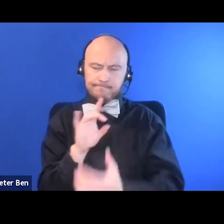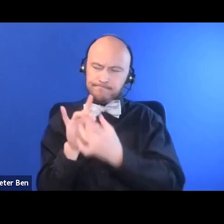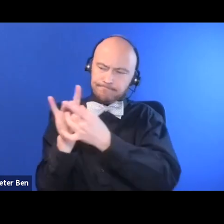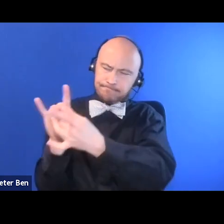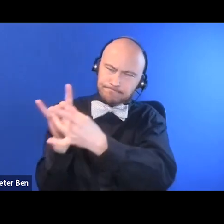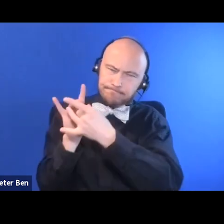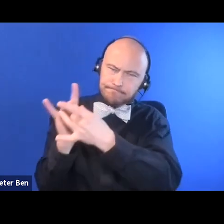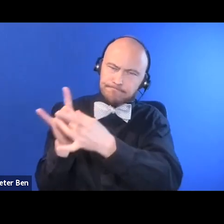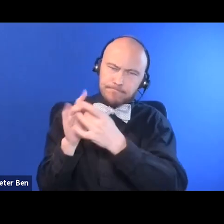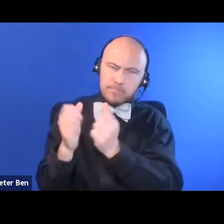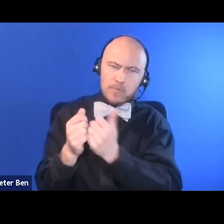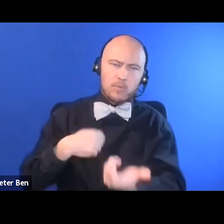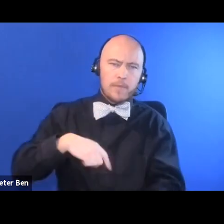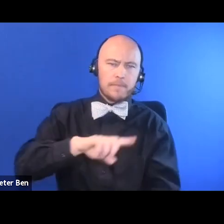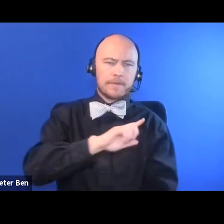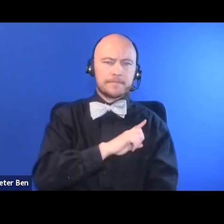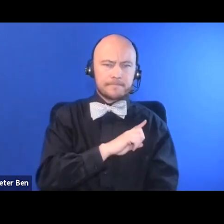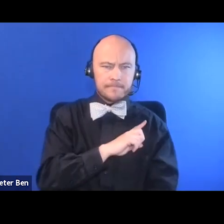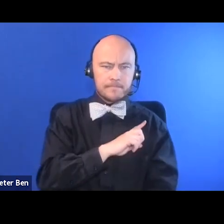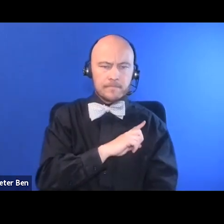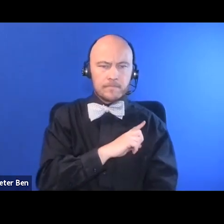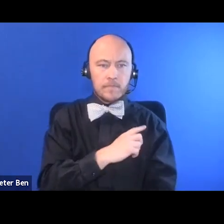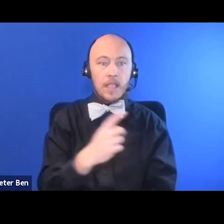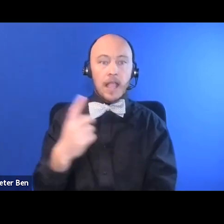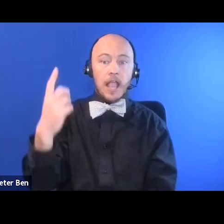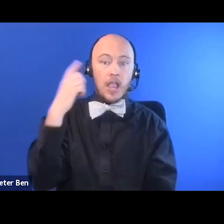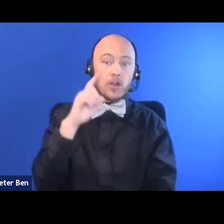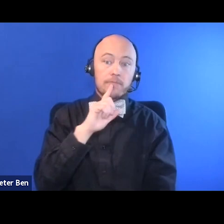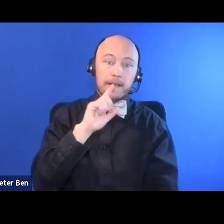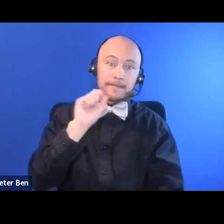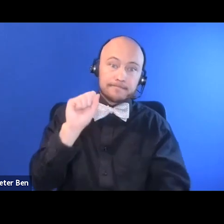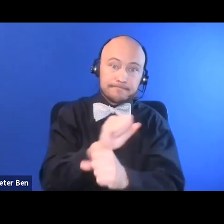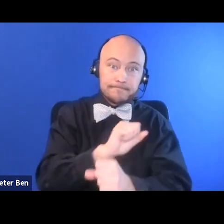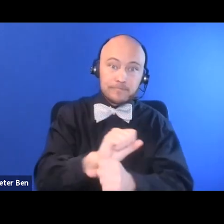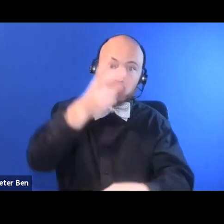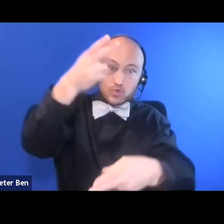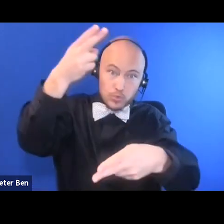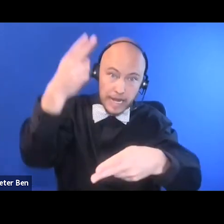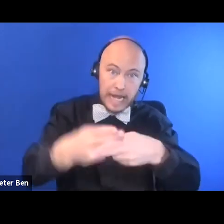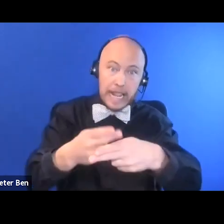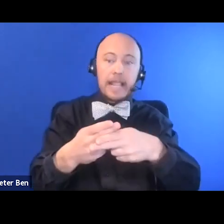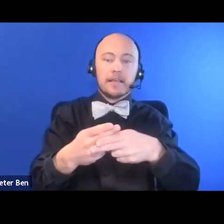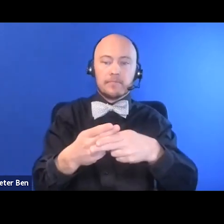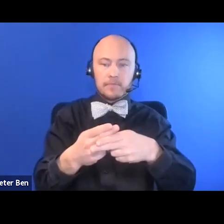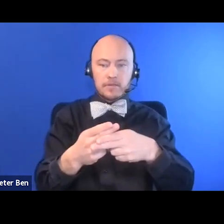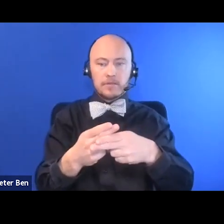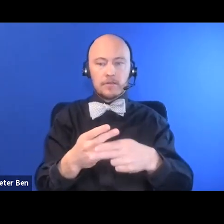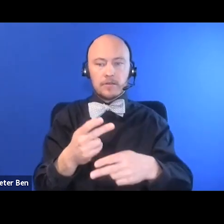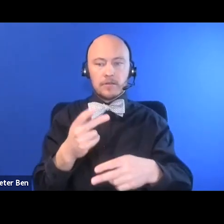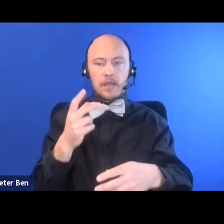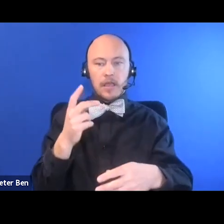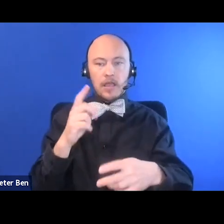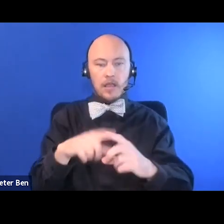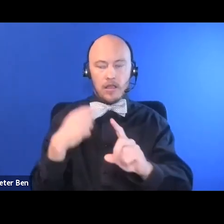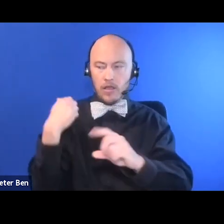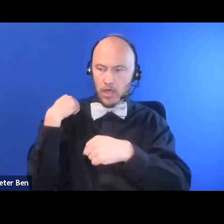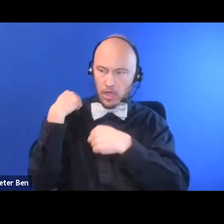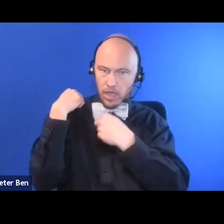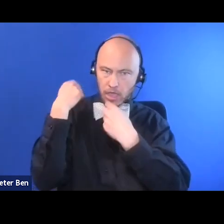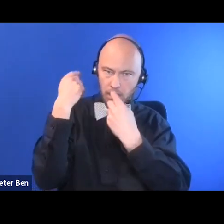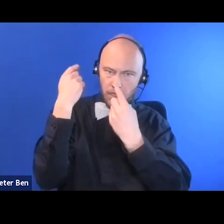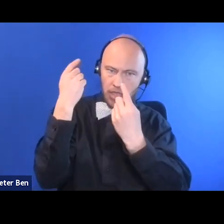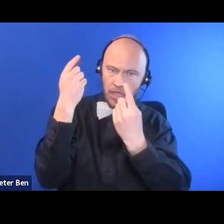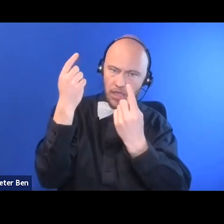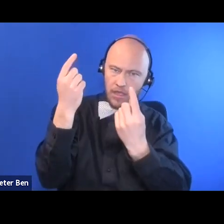mine. I heard my true name for what it had been until then,